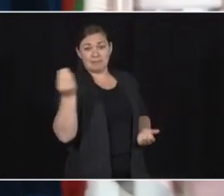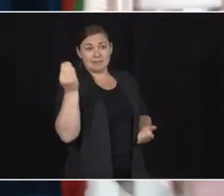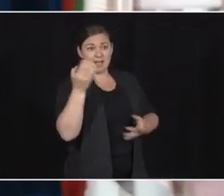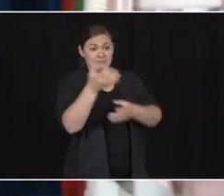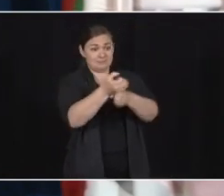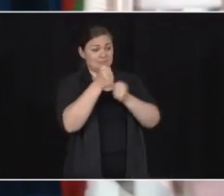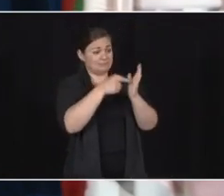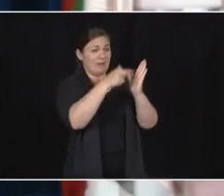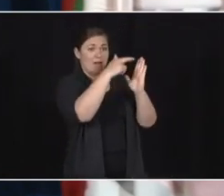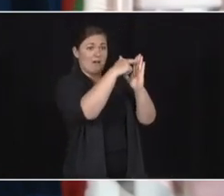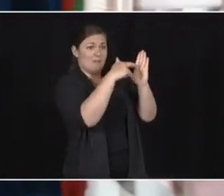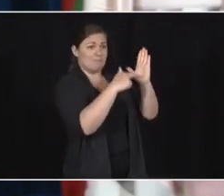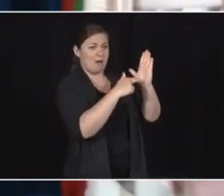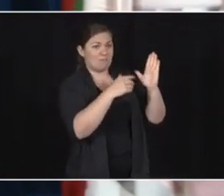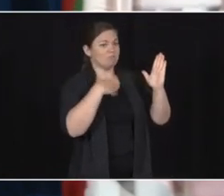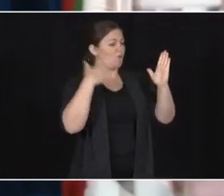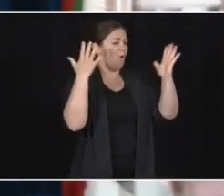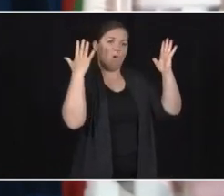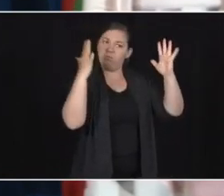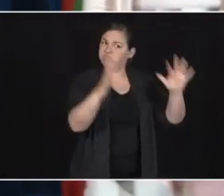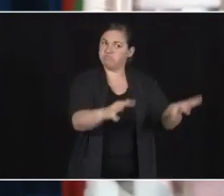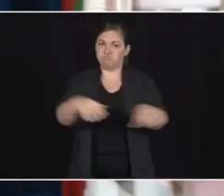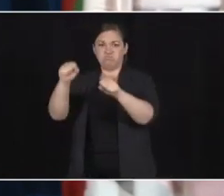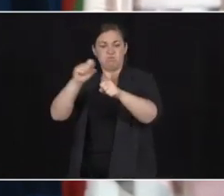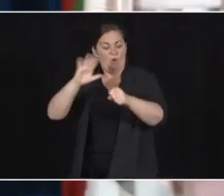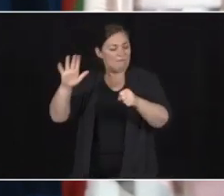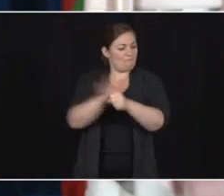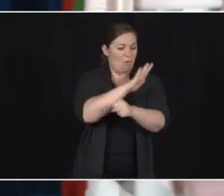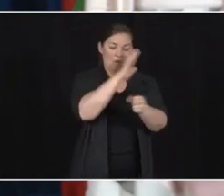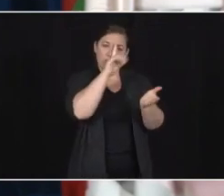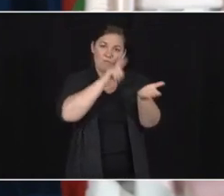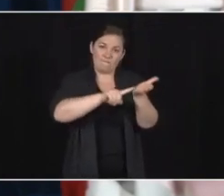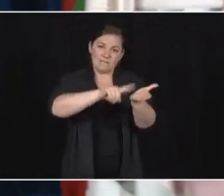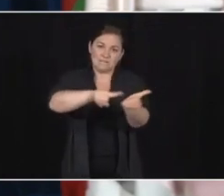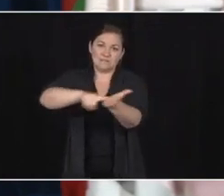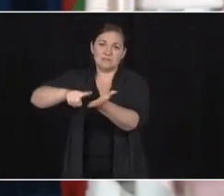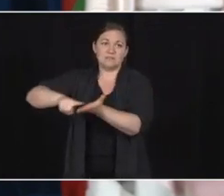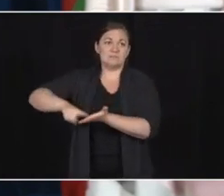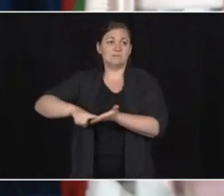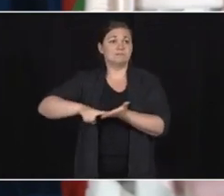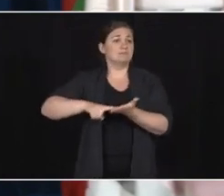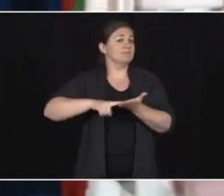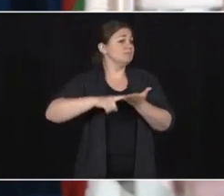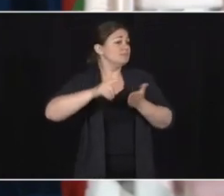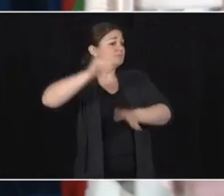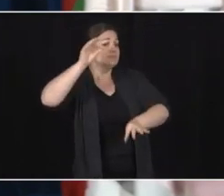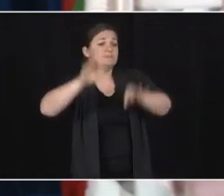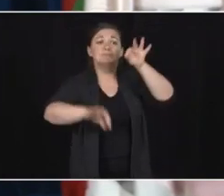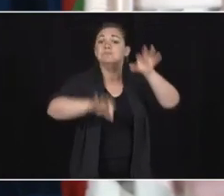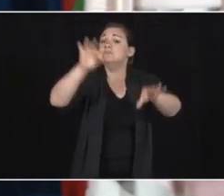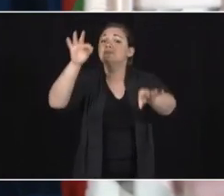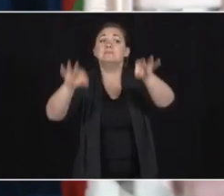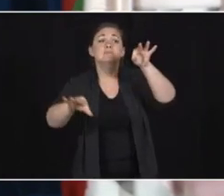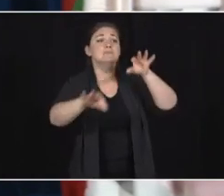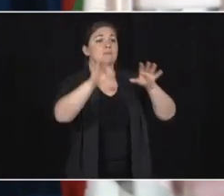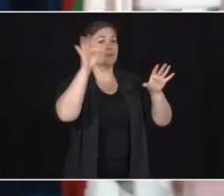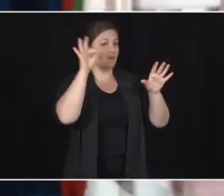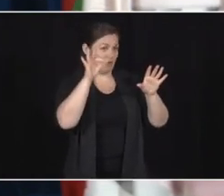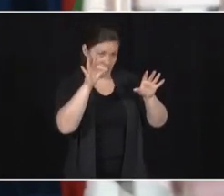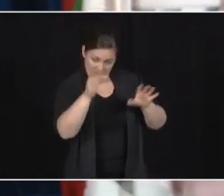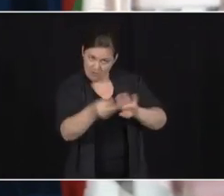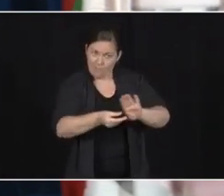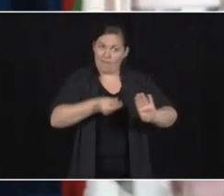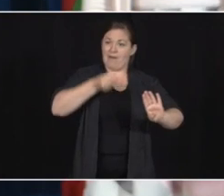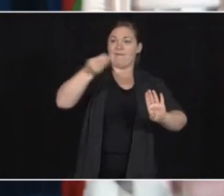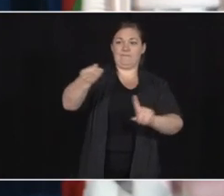a full investigation. And the results of our investigation will be turned over to the police. And